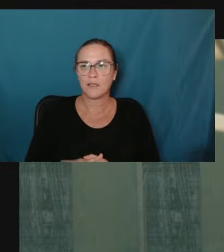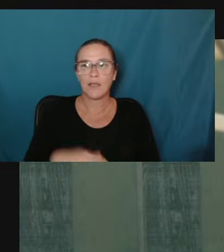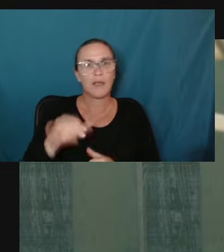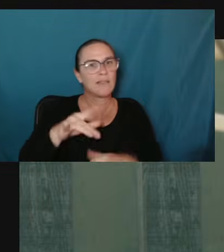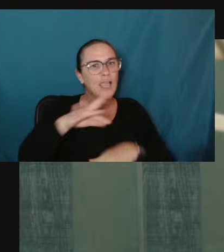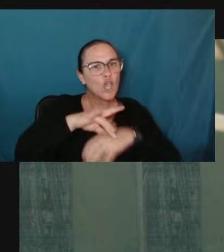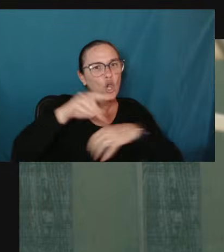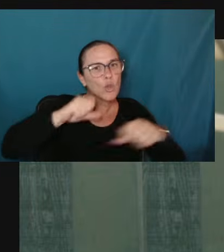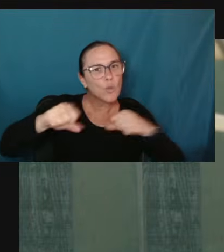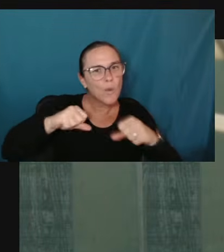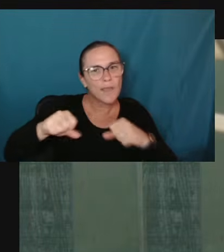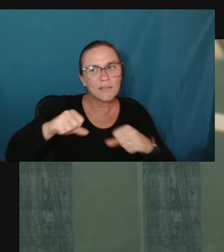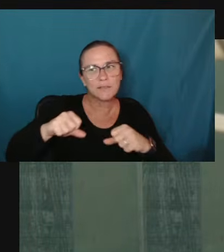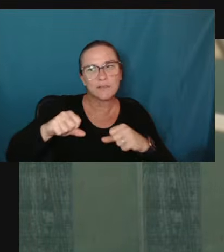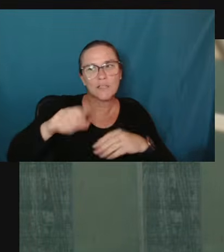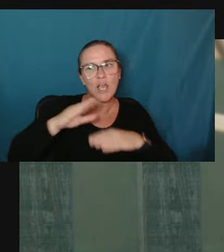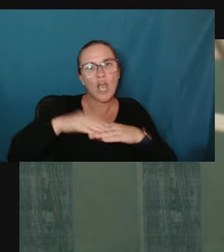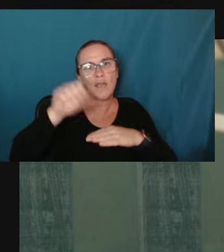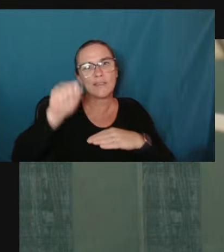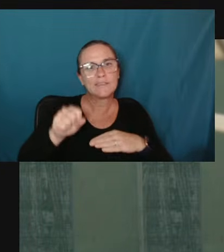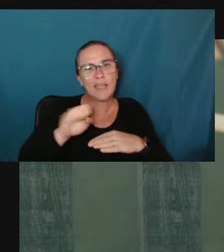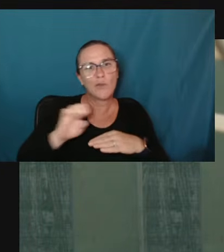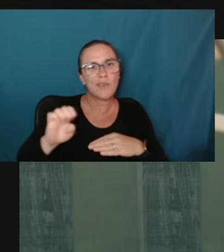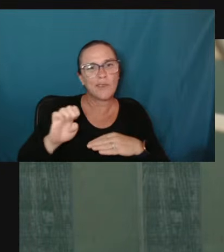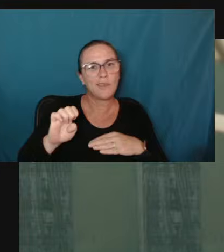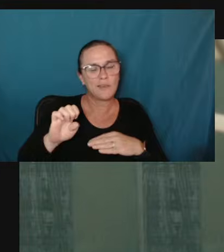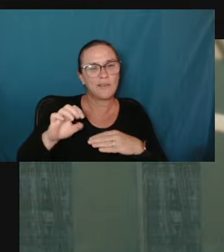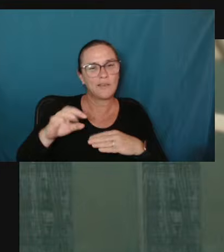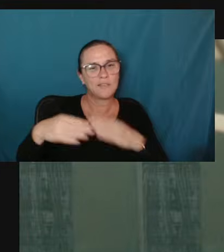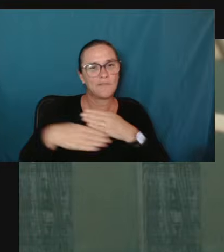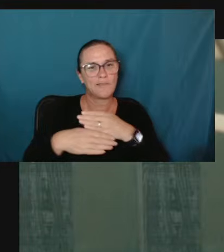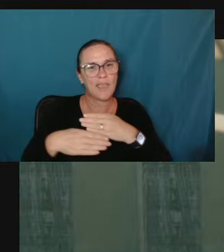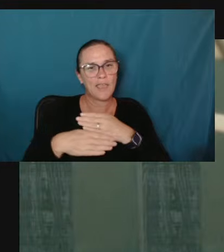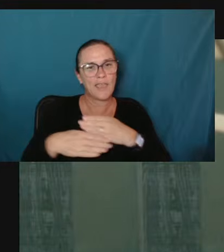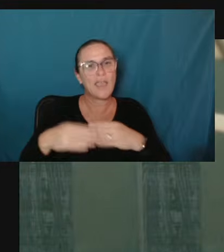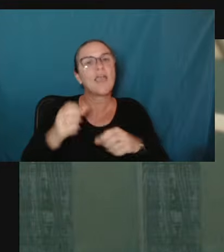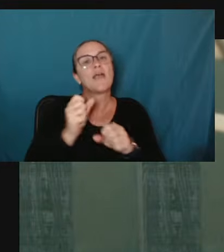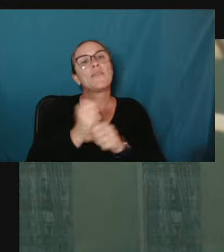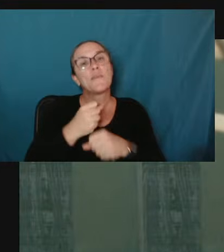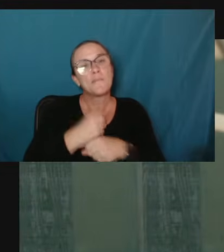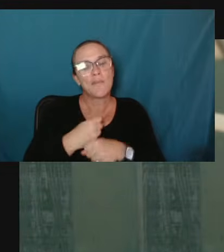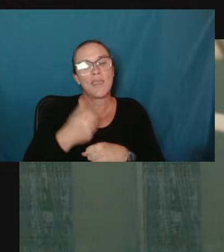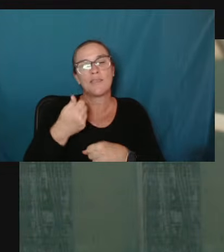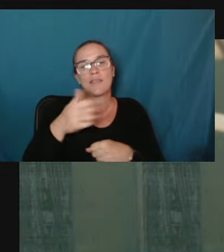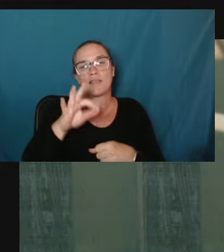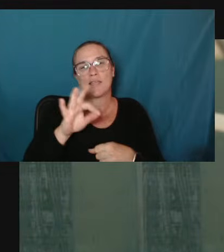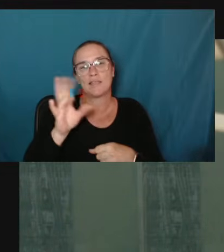earthquakes along the southeast flank of Kilauea that generated the 1975 earthquake.